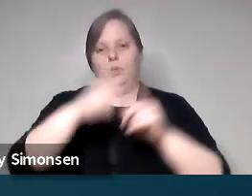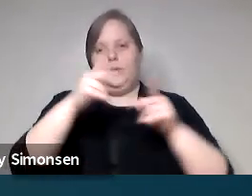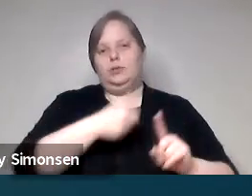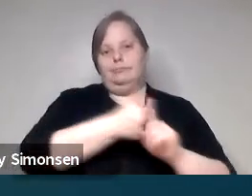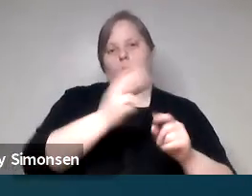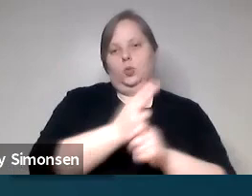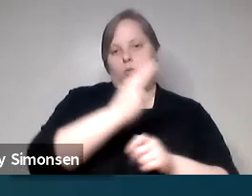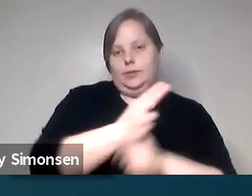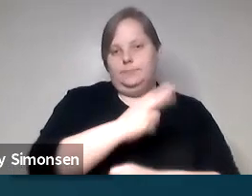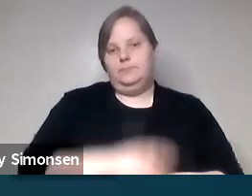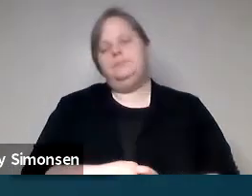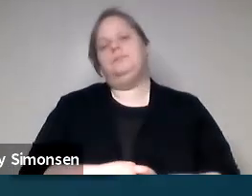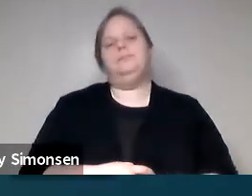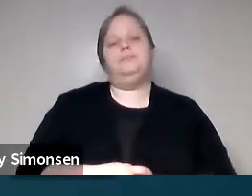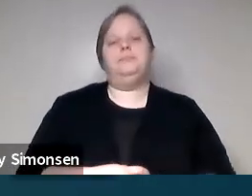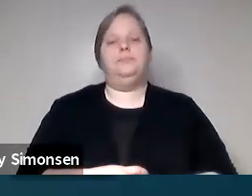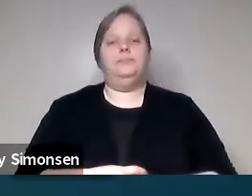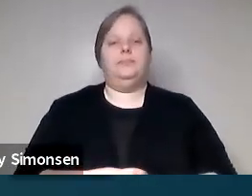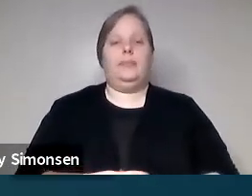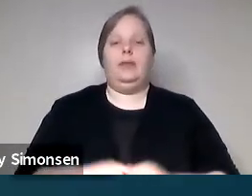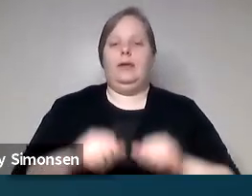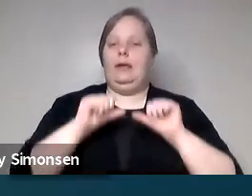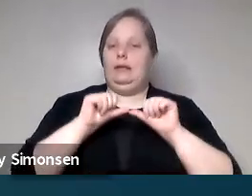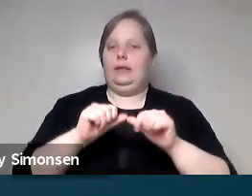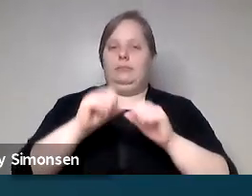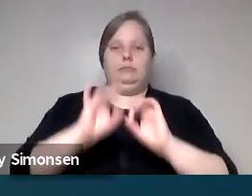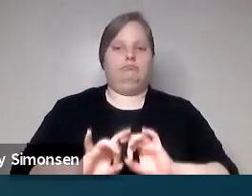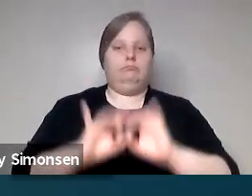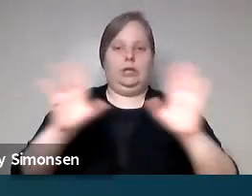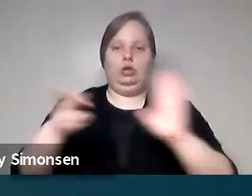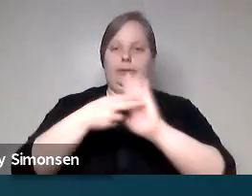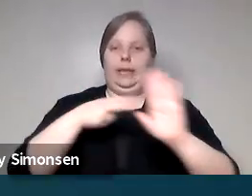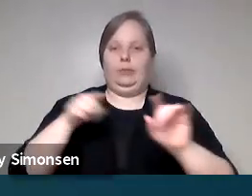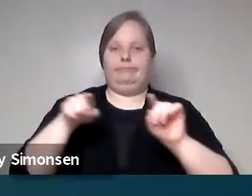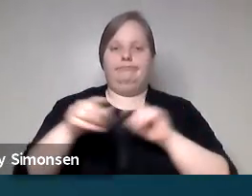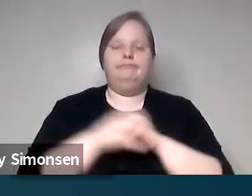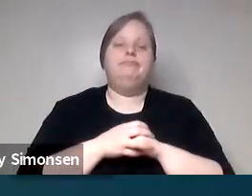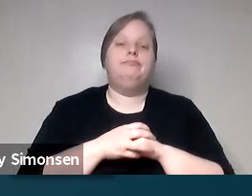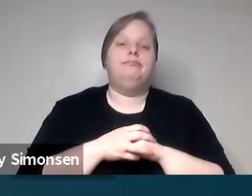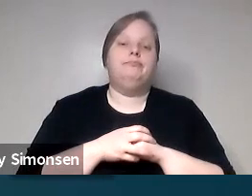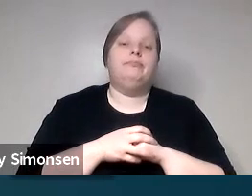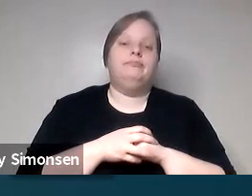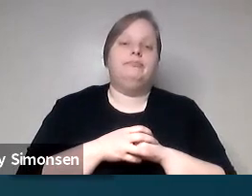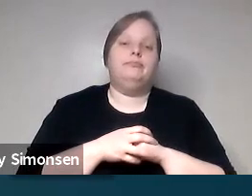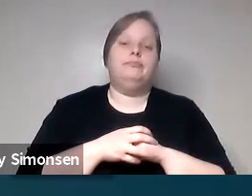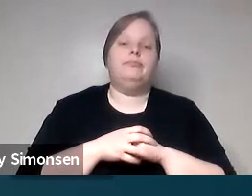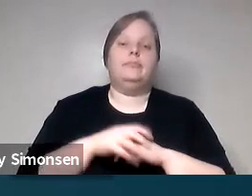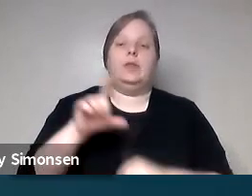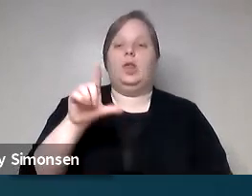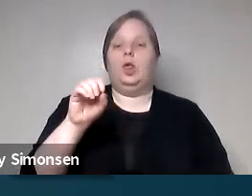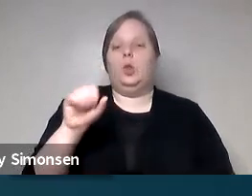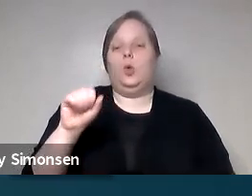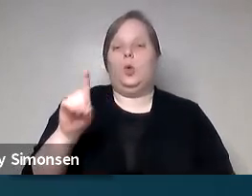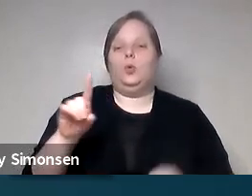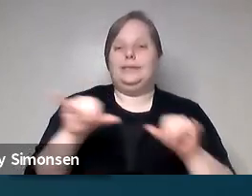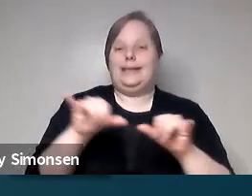uses and can easily move the knob to that temperature. Load size is the same. They only use a small